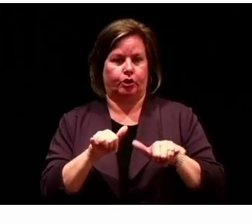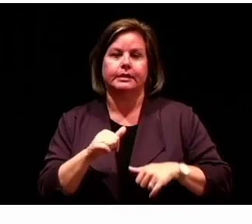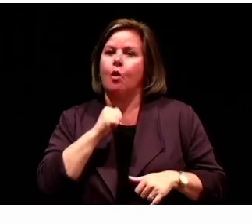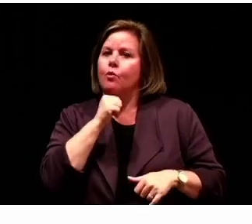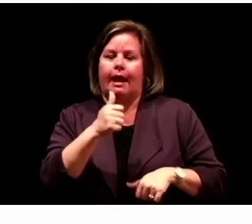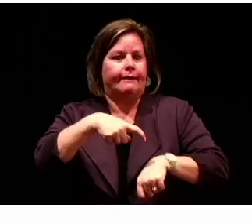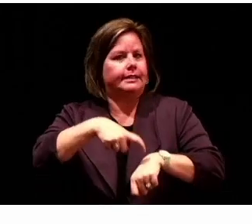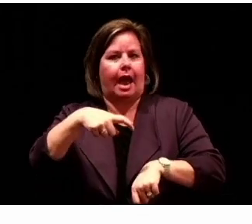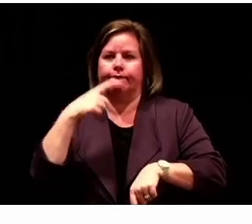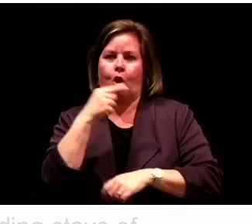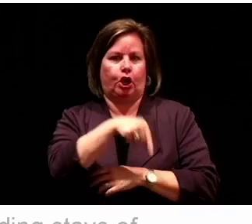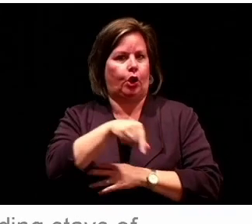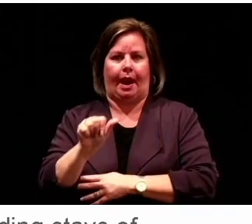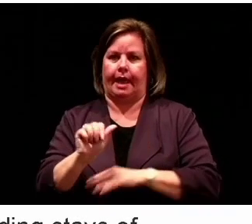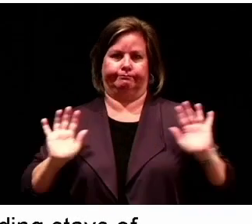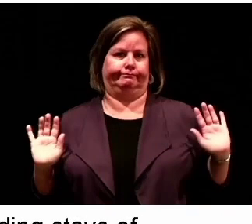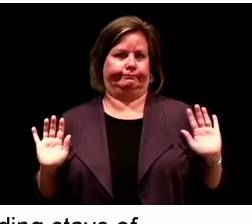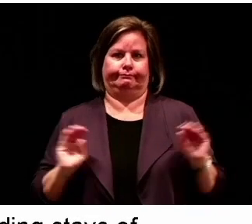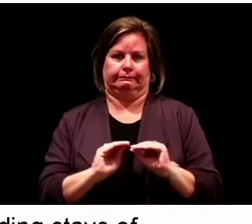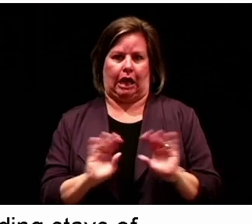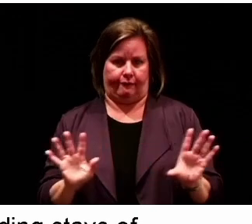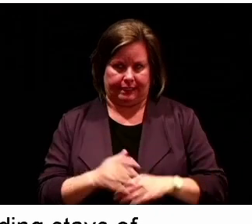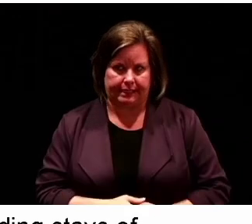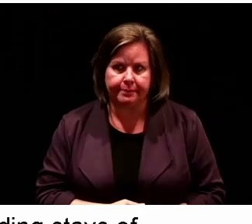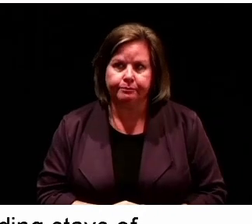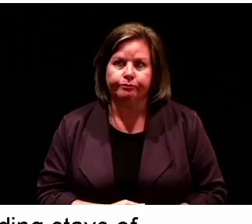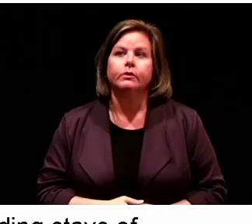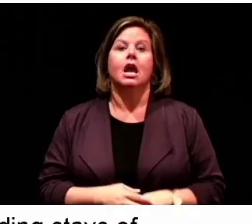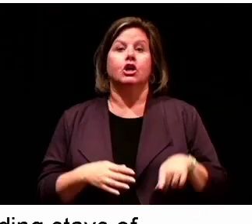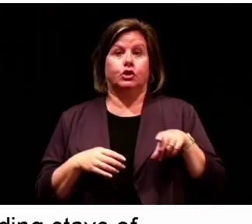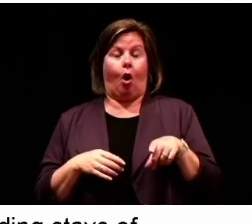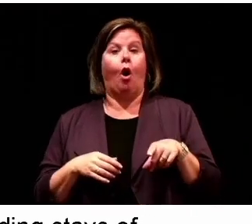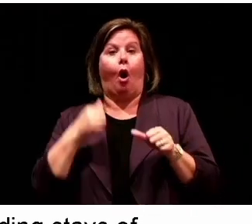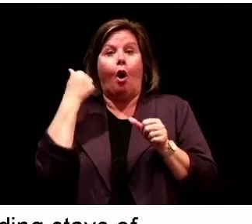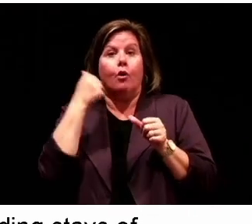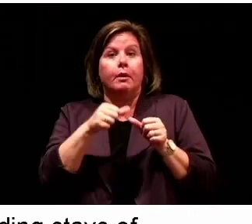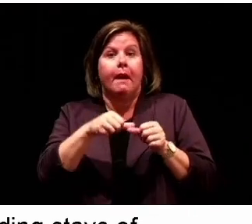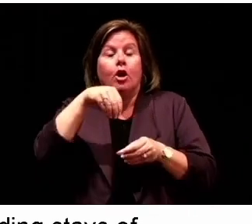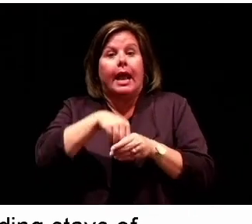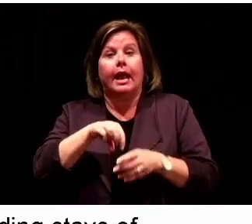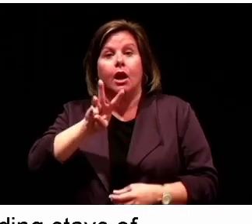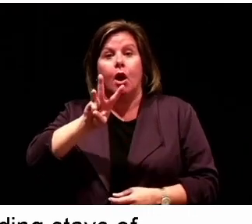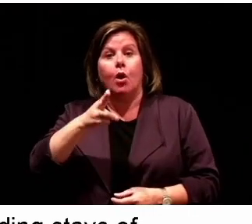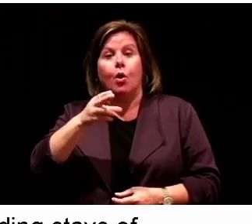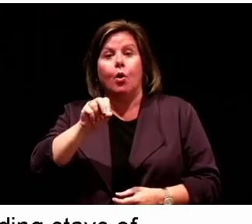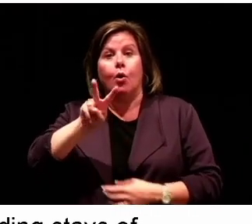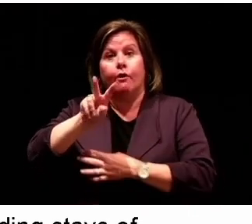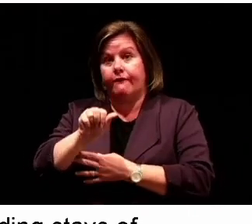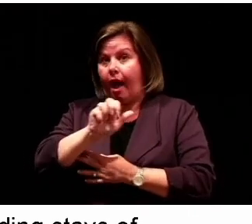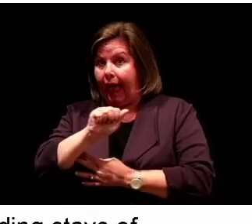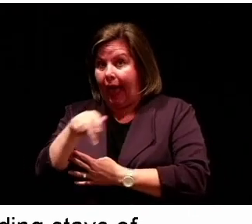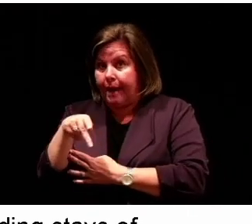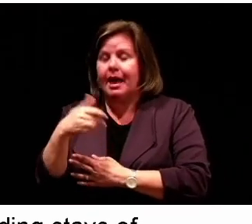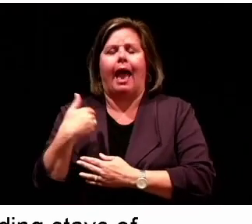Cook County, and Minnesota. I think this is Minneapolis, actually. Sorry. So I'll take the question